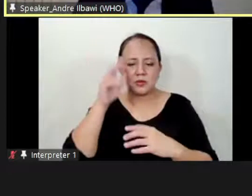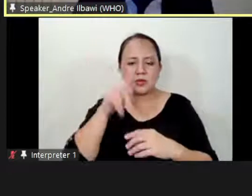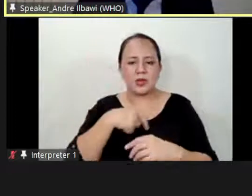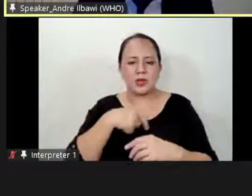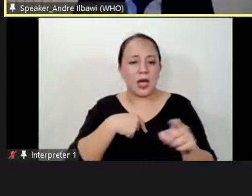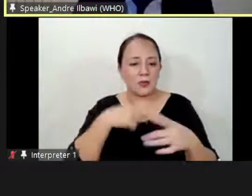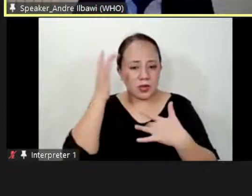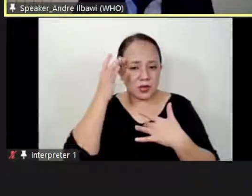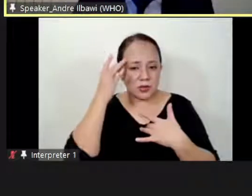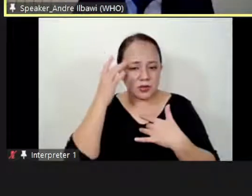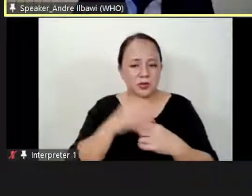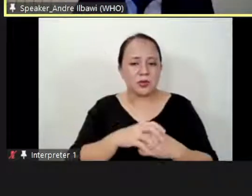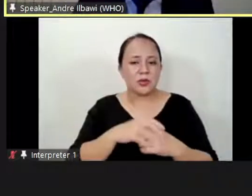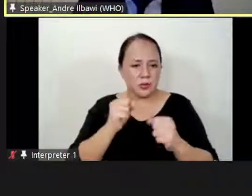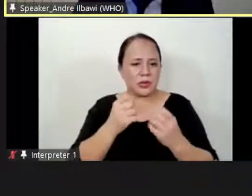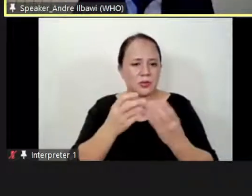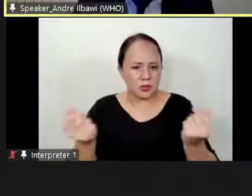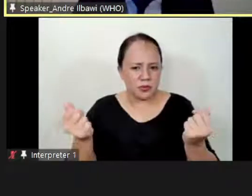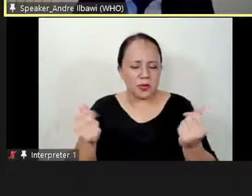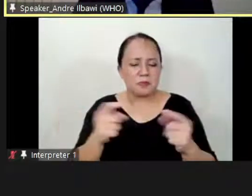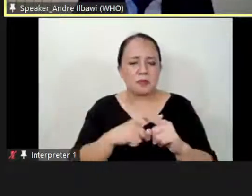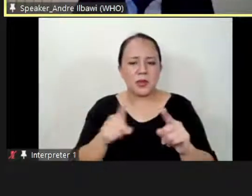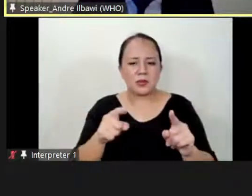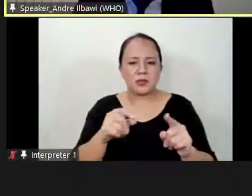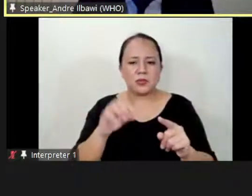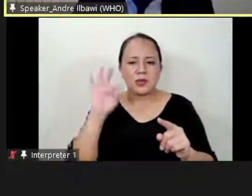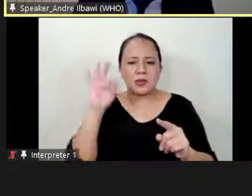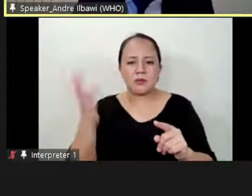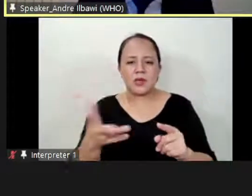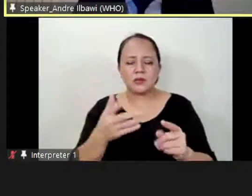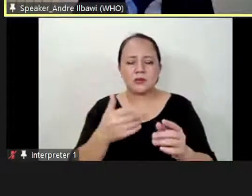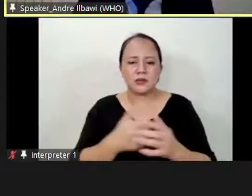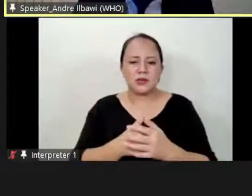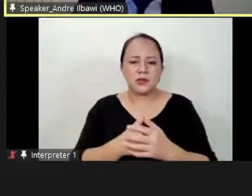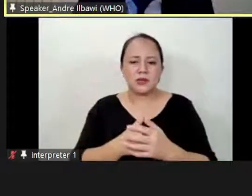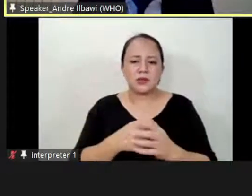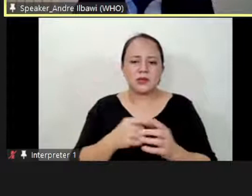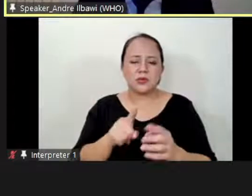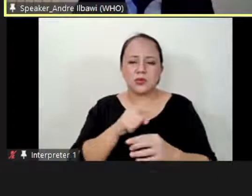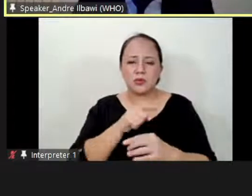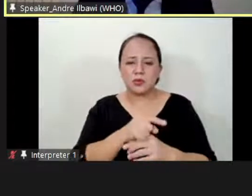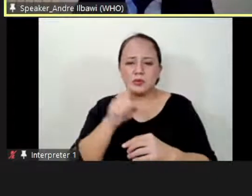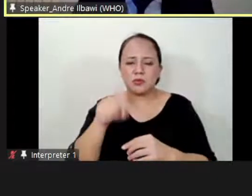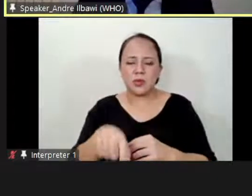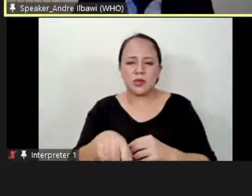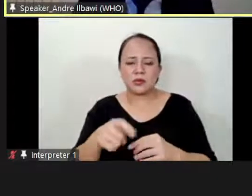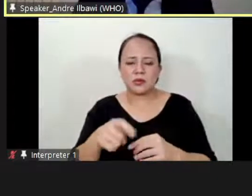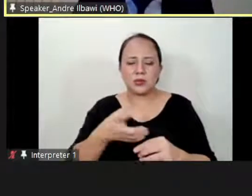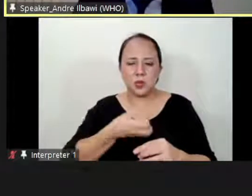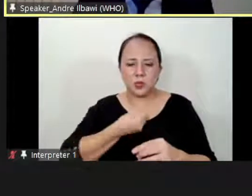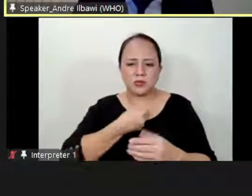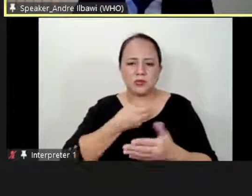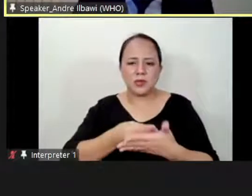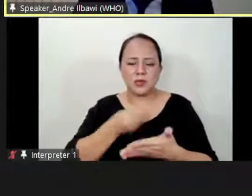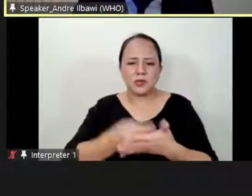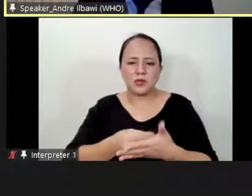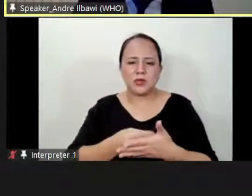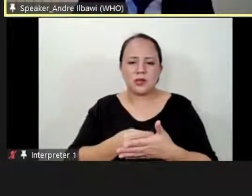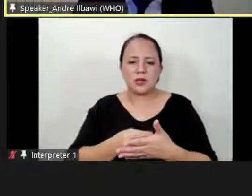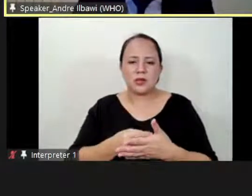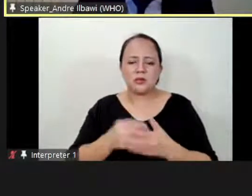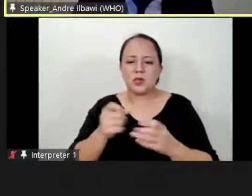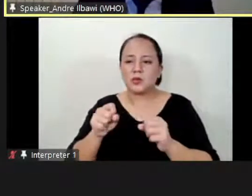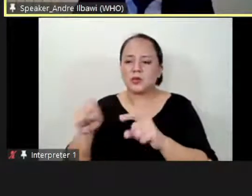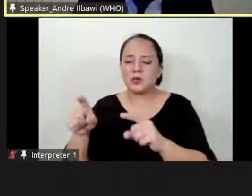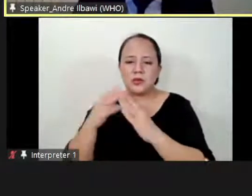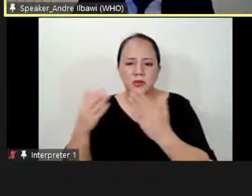that we could treat, but we don't have the money to do it. So you must pay out of pocket. People sell their possessions. They